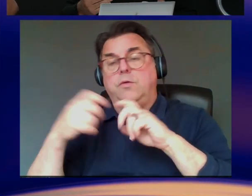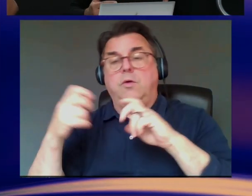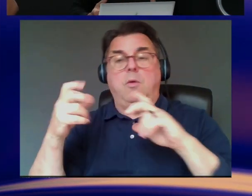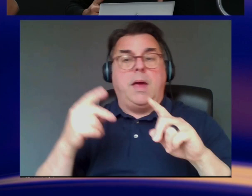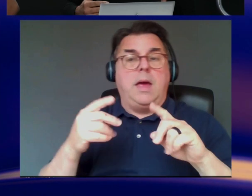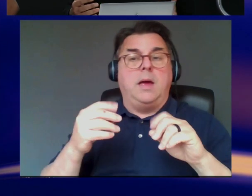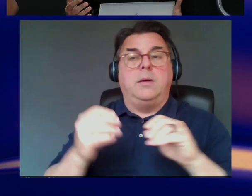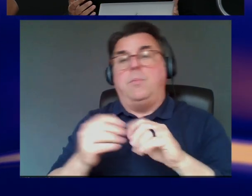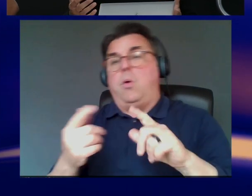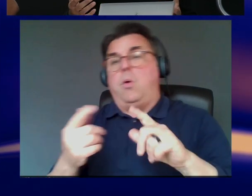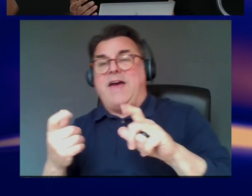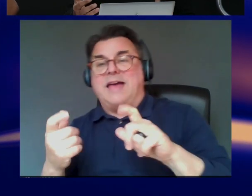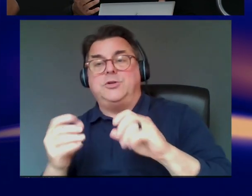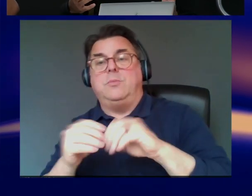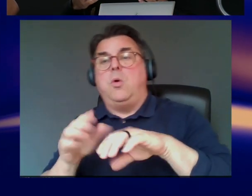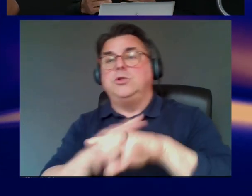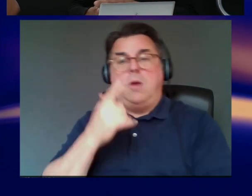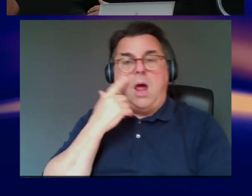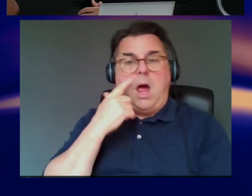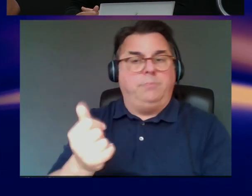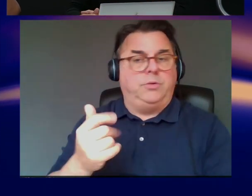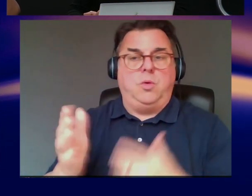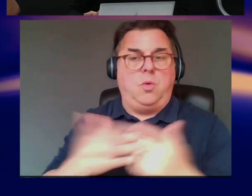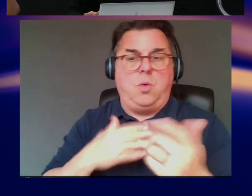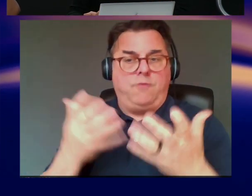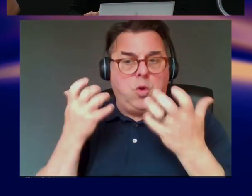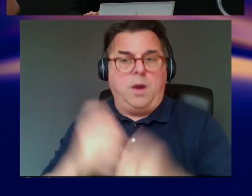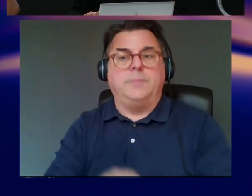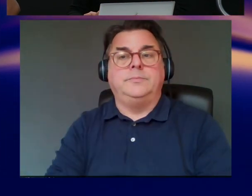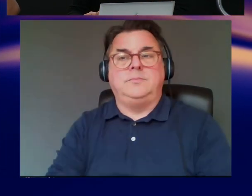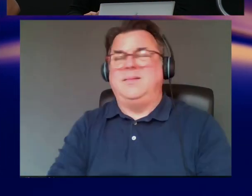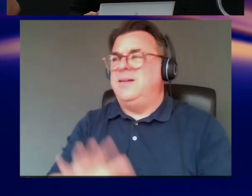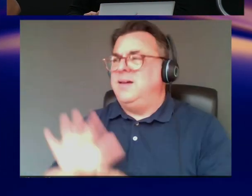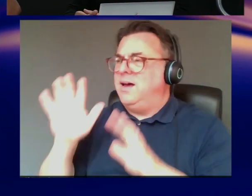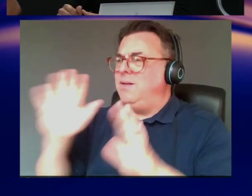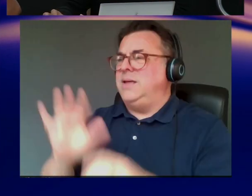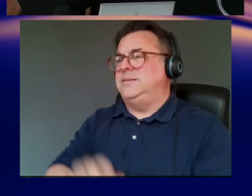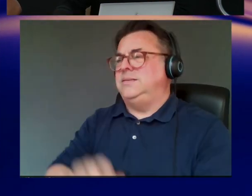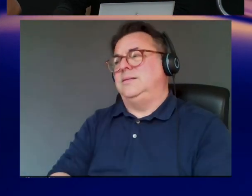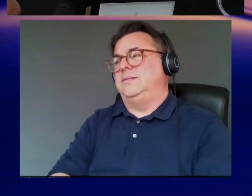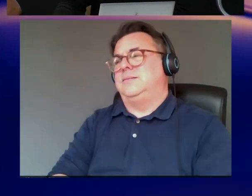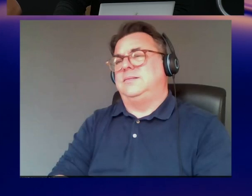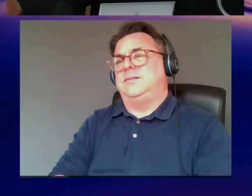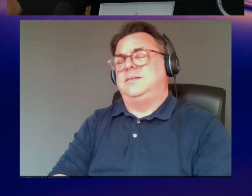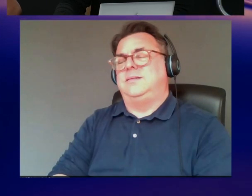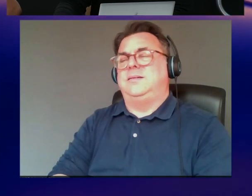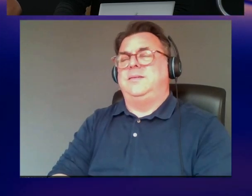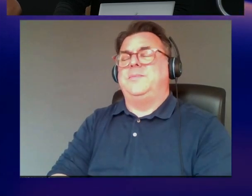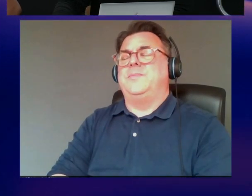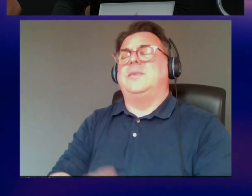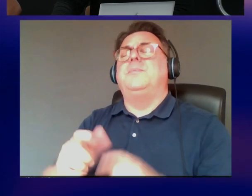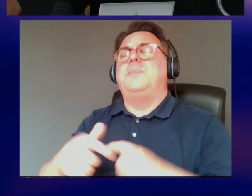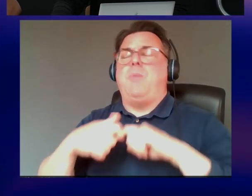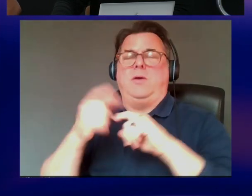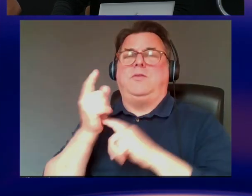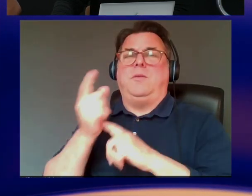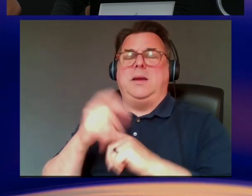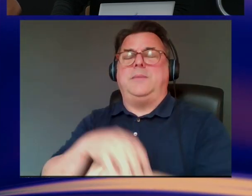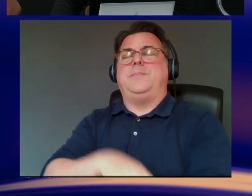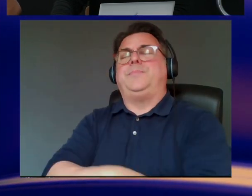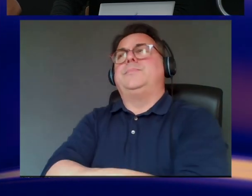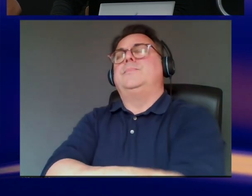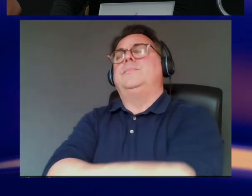SysOps Power Hour page. We can click on, let's scroll down to episode 2. So episode 2, Networking, Compute, and Security, oh my. Oh we my. can